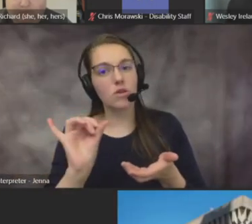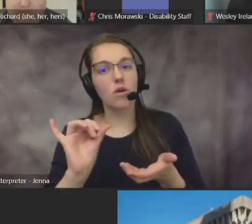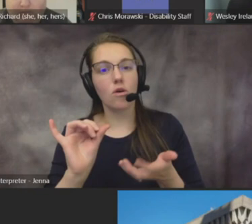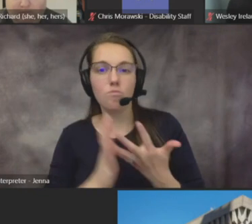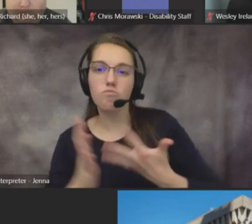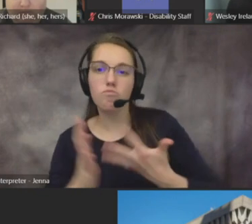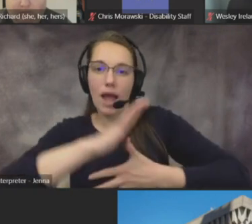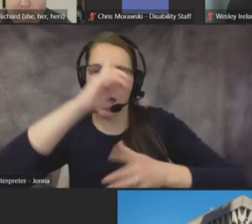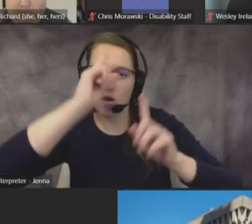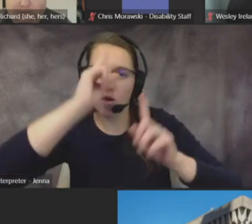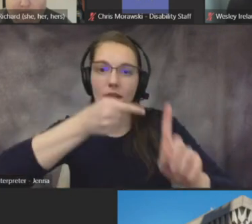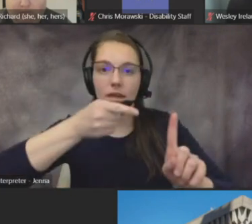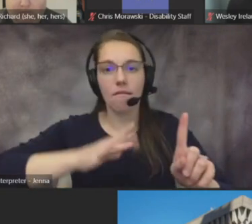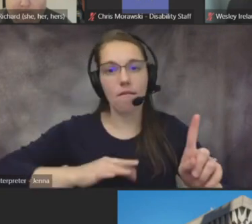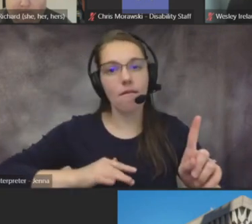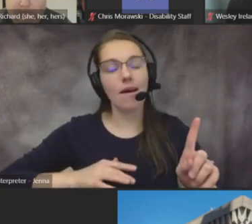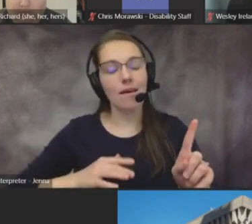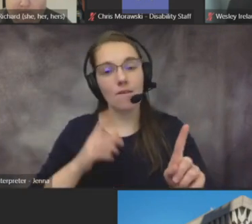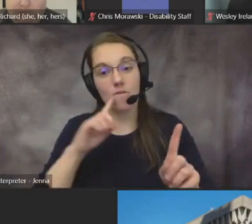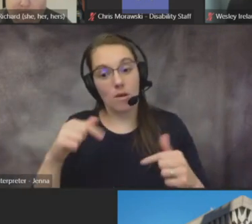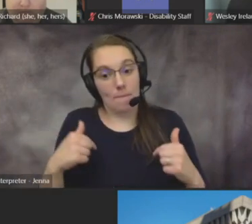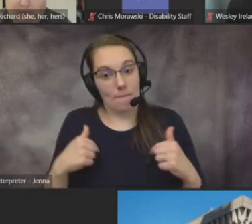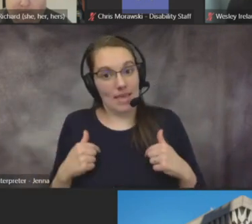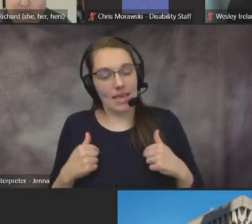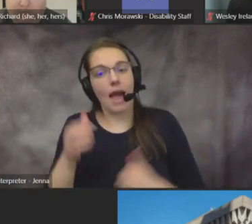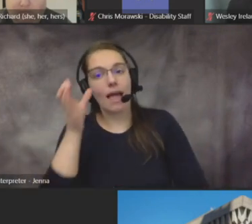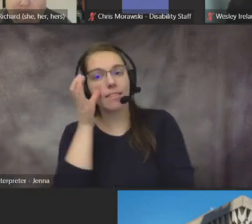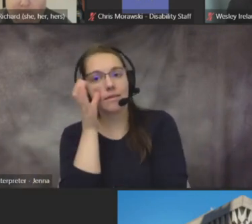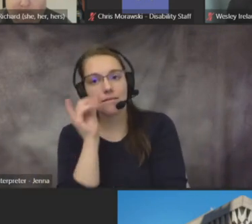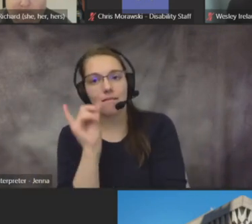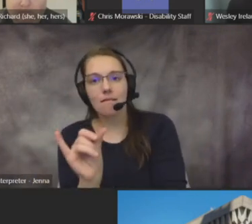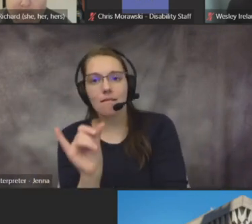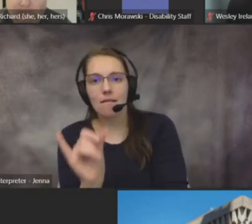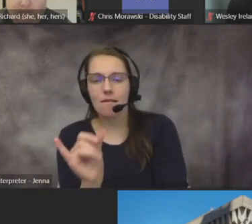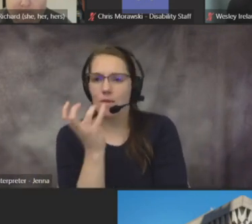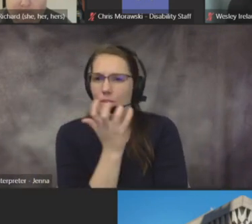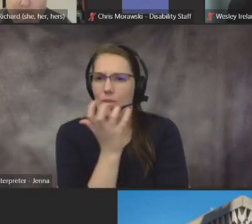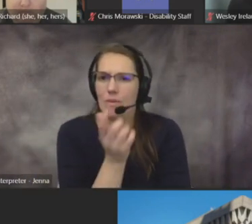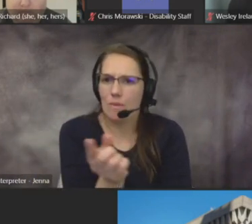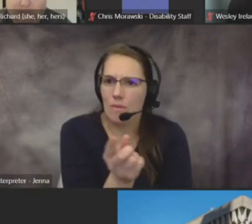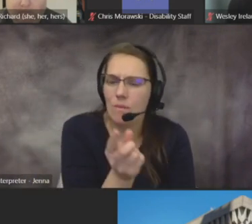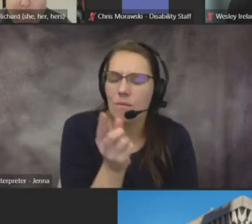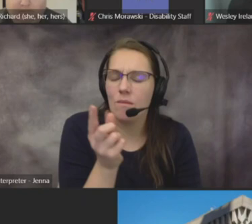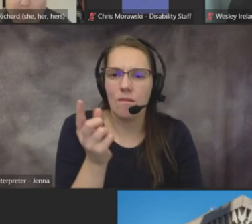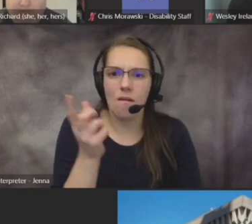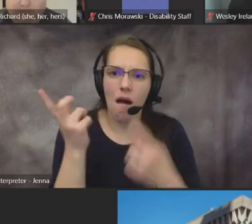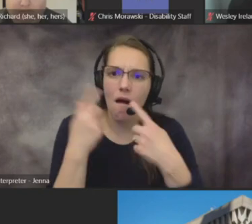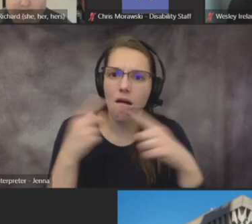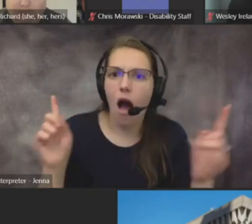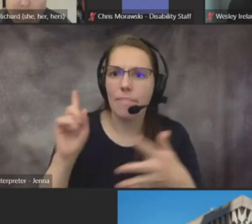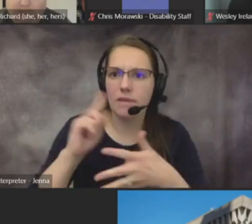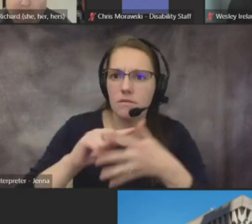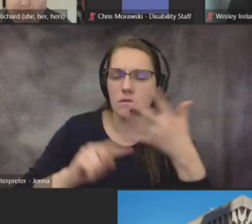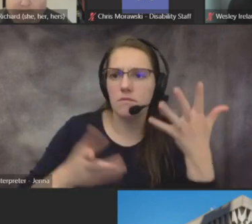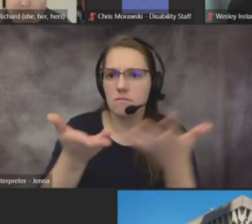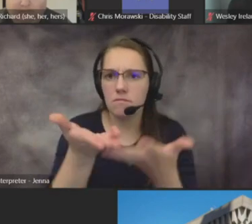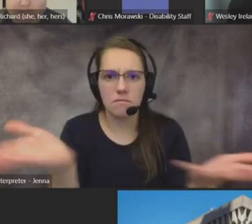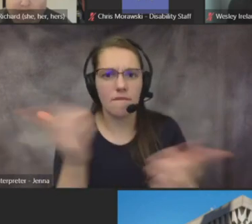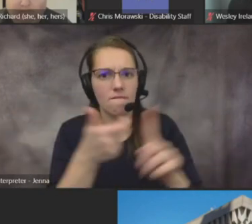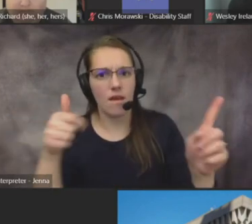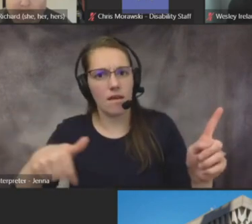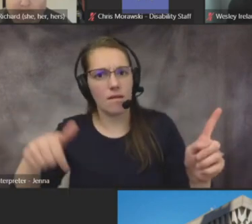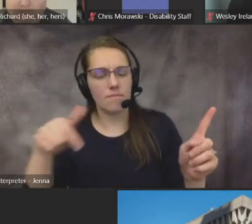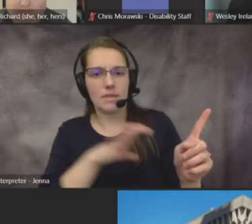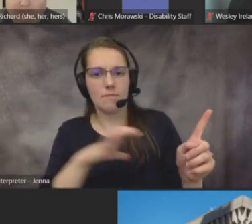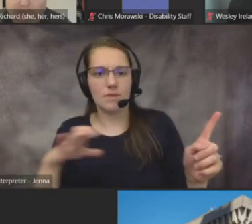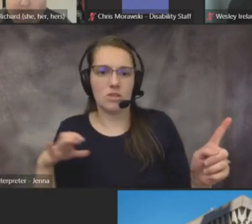them, because that allowed me also to listen to how distinguished everyone is on the commission. And I just